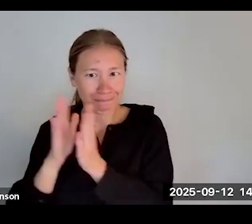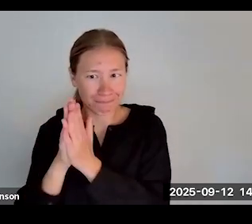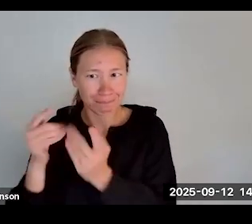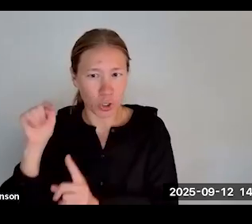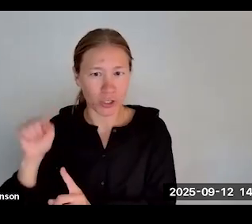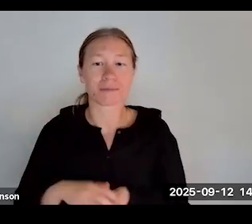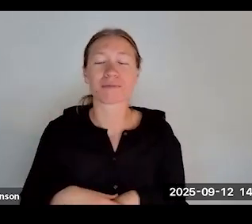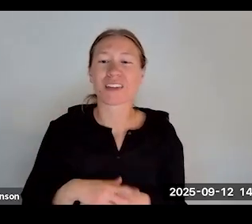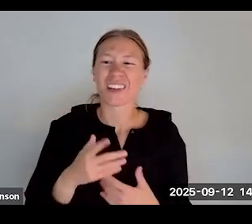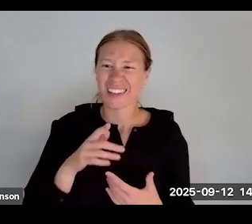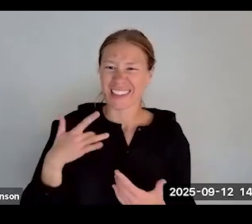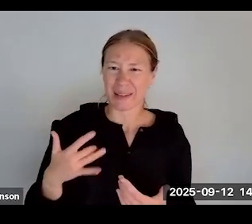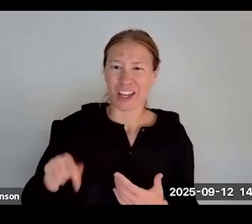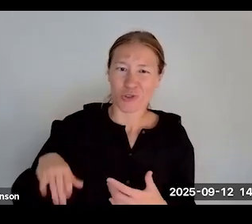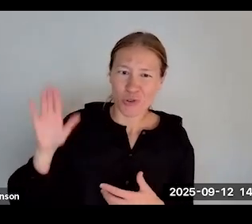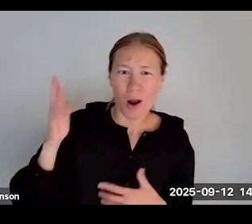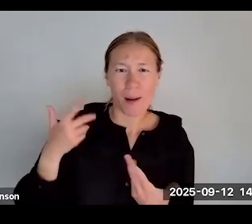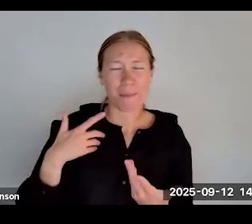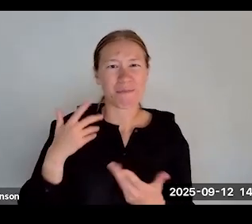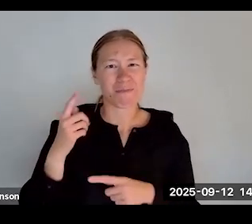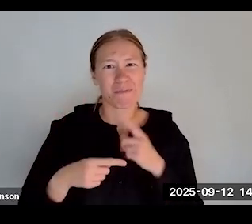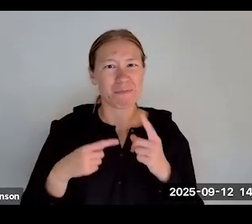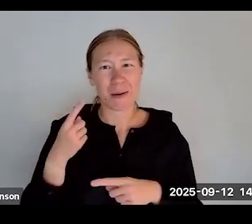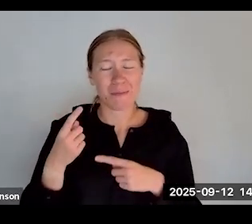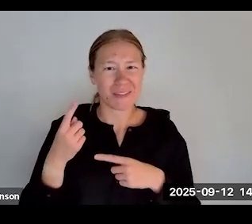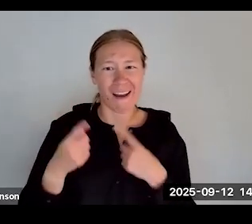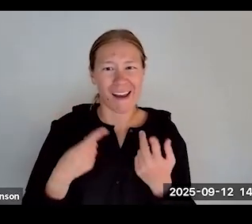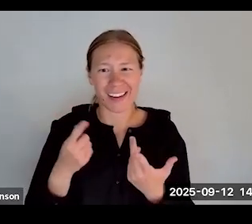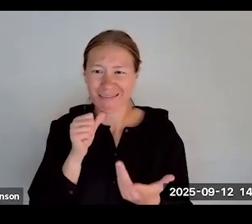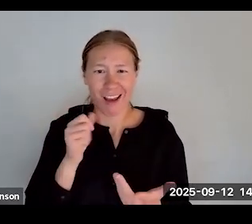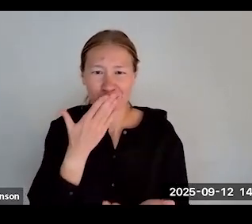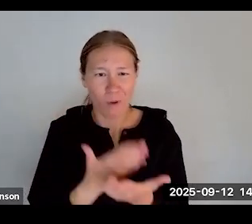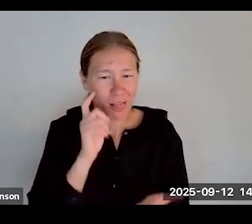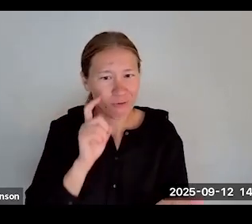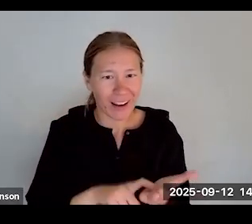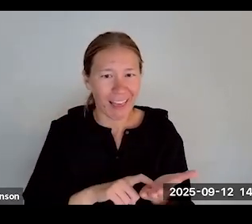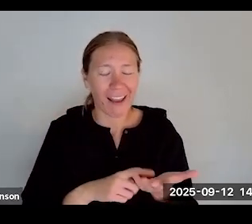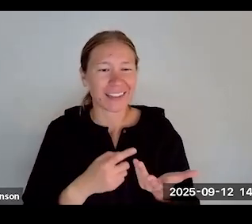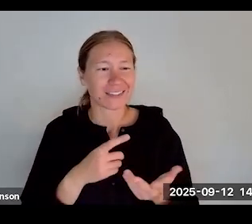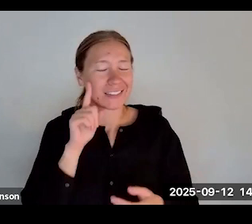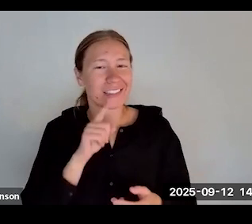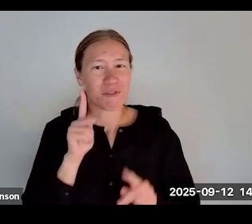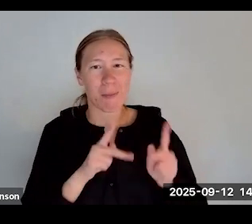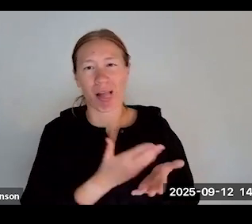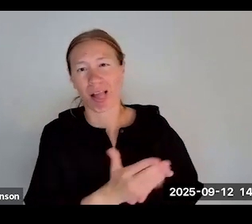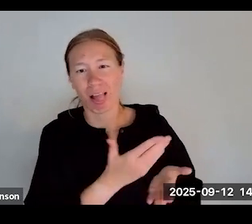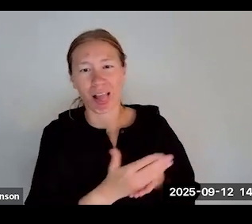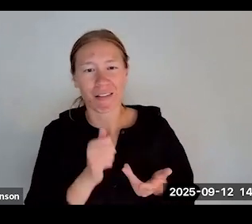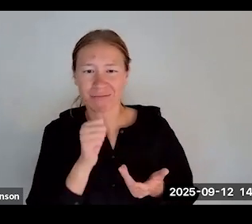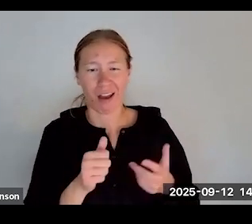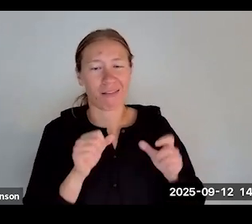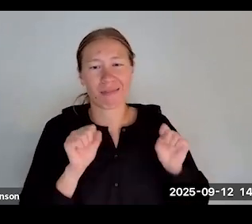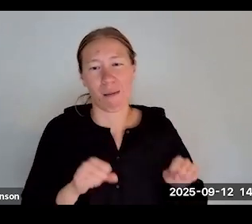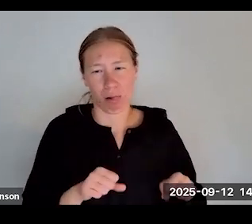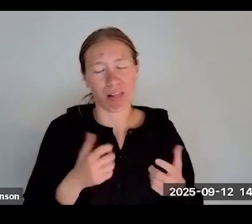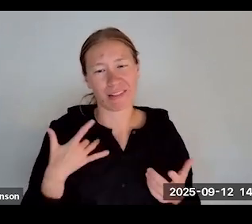incapable, and ASL was not as well recognized. Myron, as a hearing child who knew English and ASL,